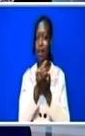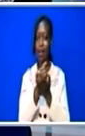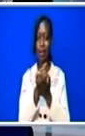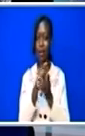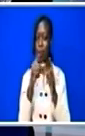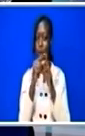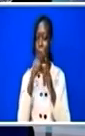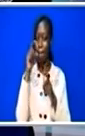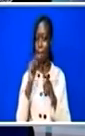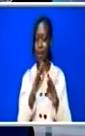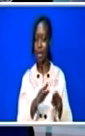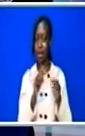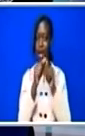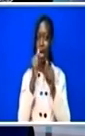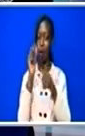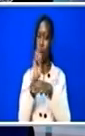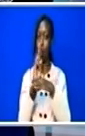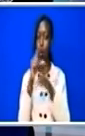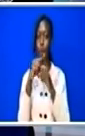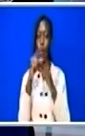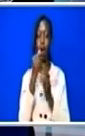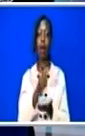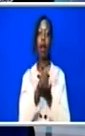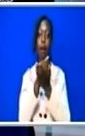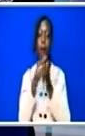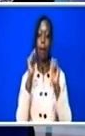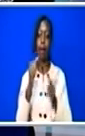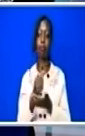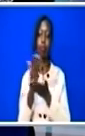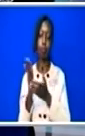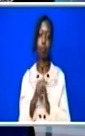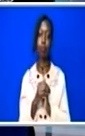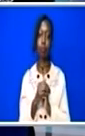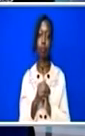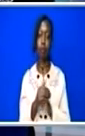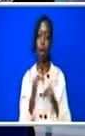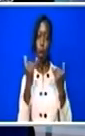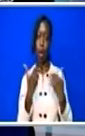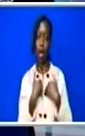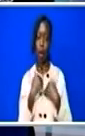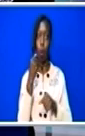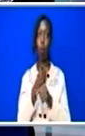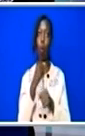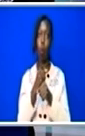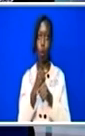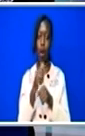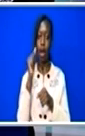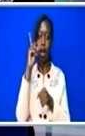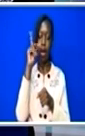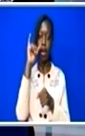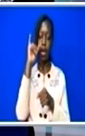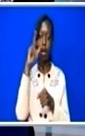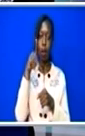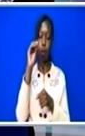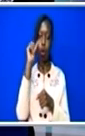biology. Aha. Avoid using the word help. Help. So I can assist you. Okay. So we have the functions of adipose tissue.